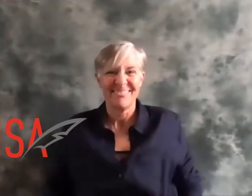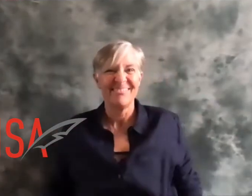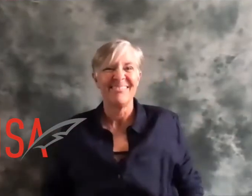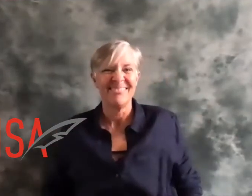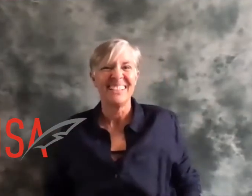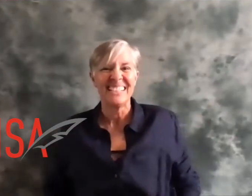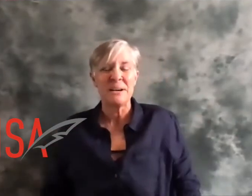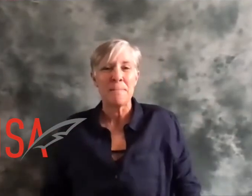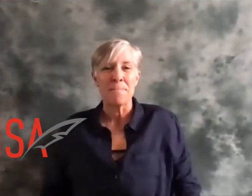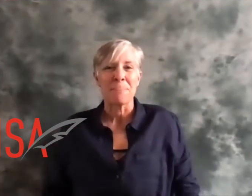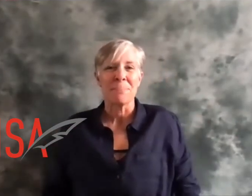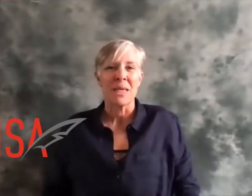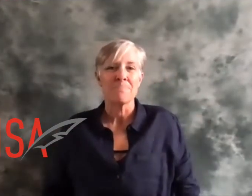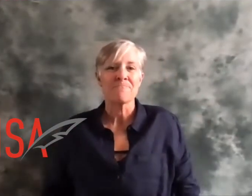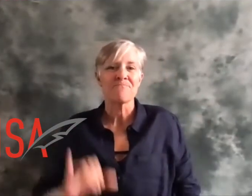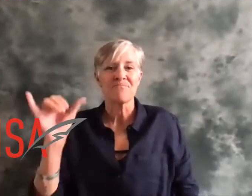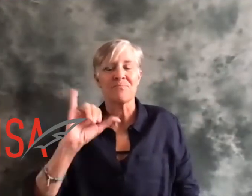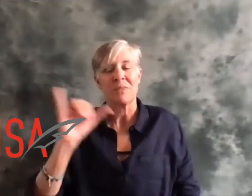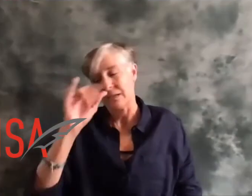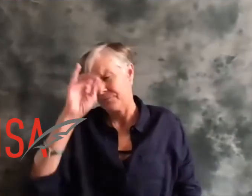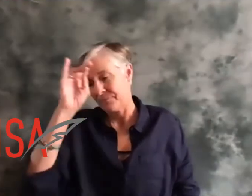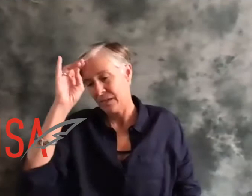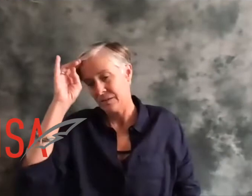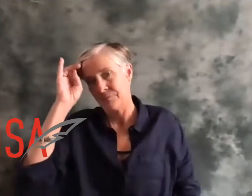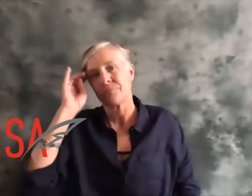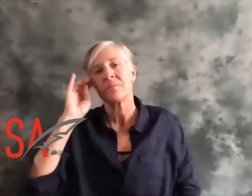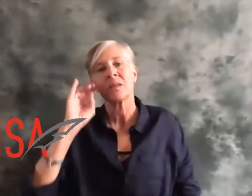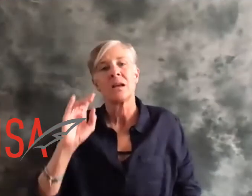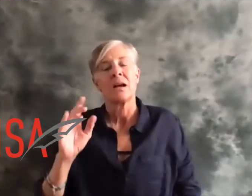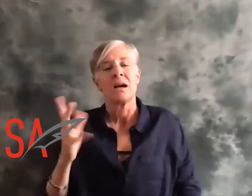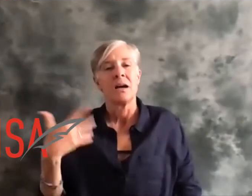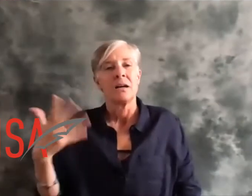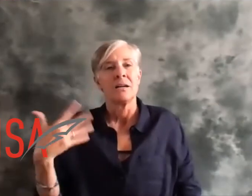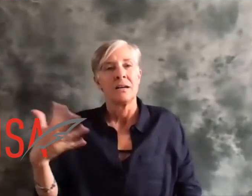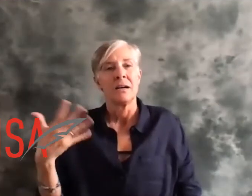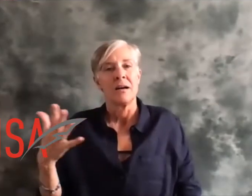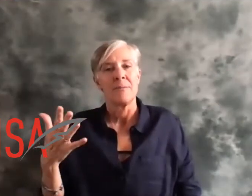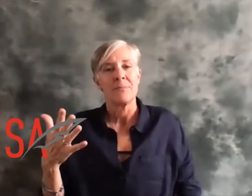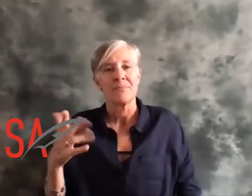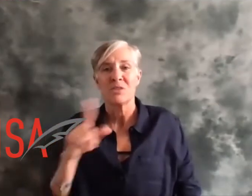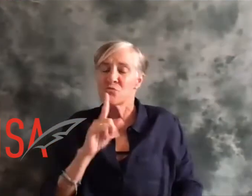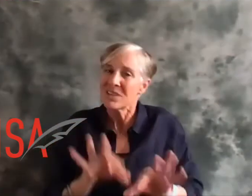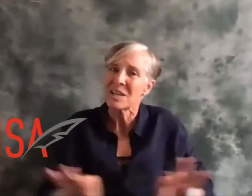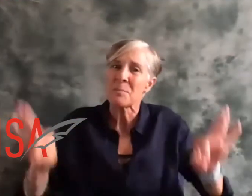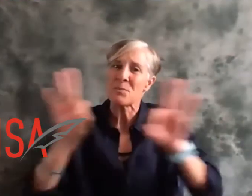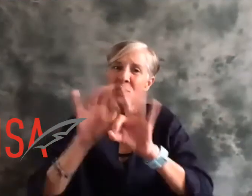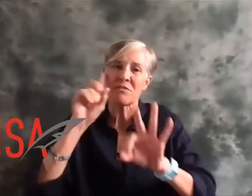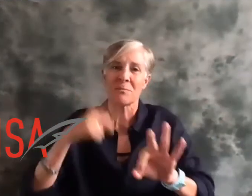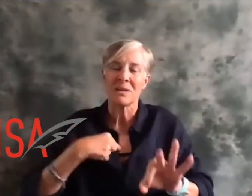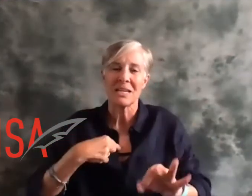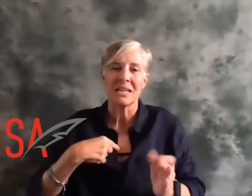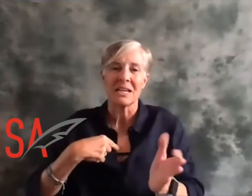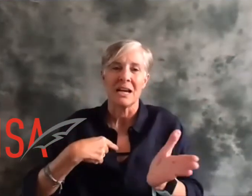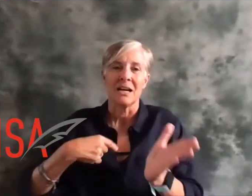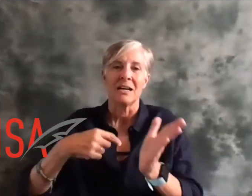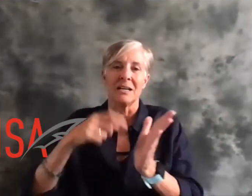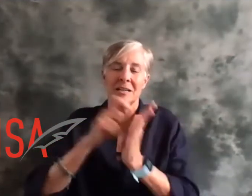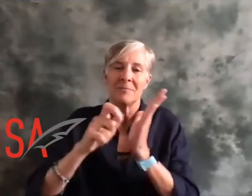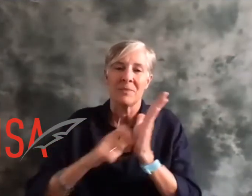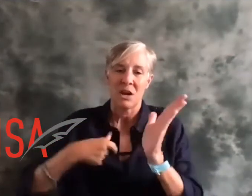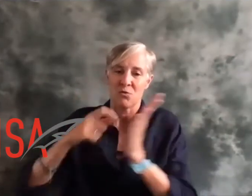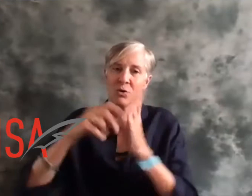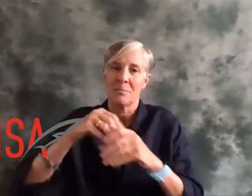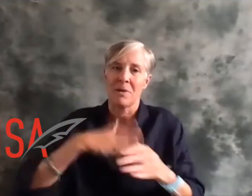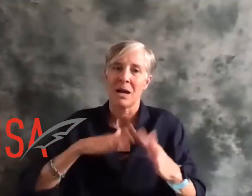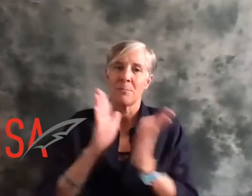it's like, you know, I write this because it was so important for me, this belonging piece. I write this in my book,